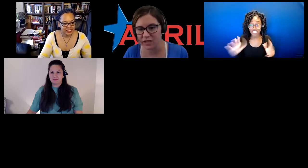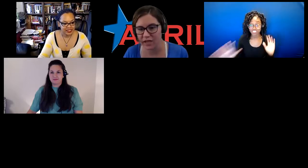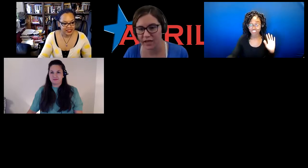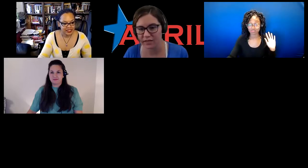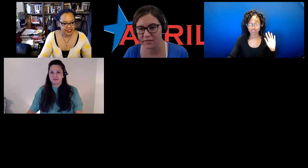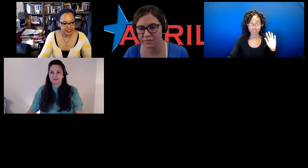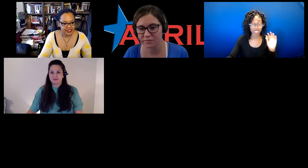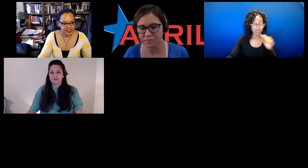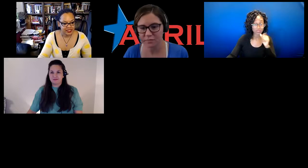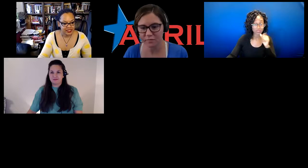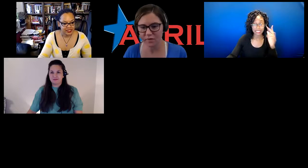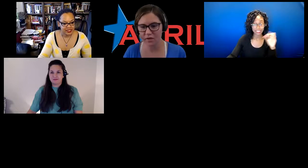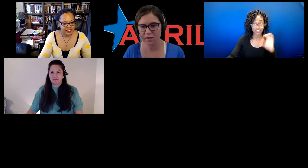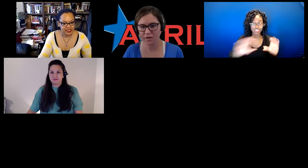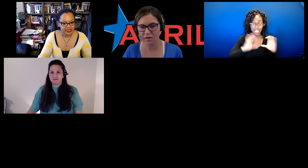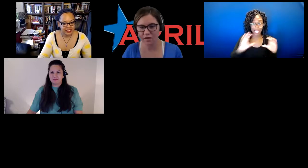in the chat.